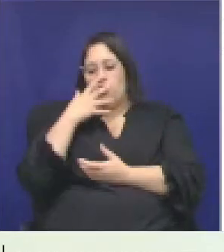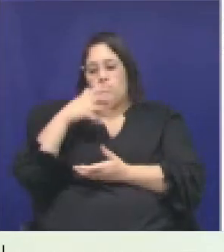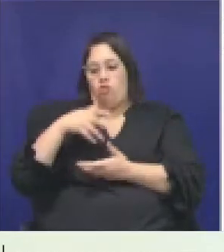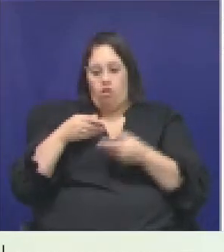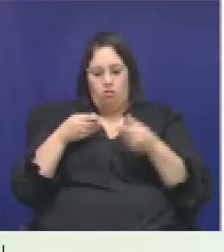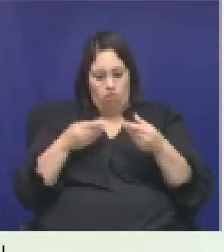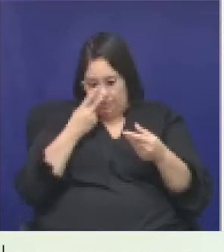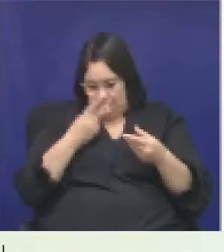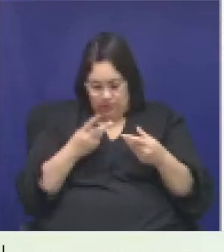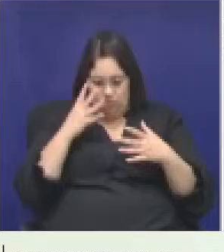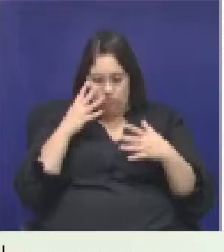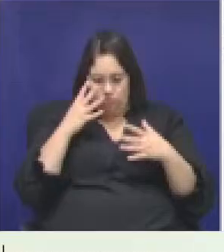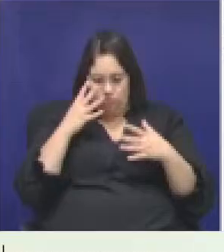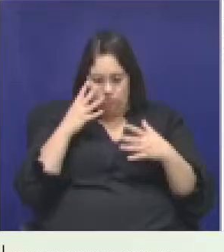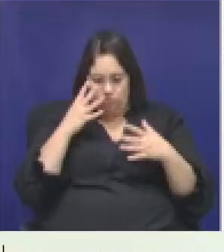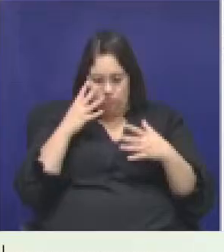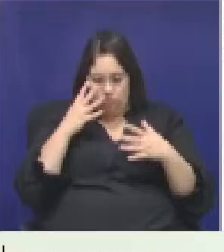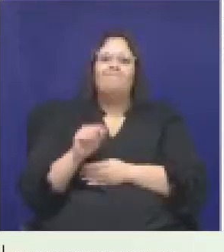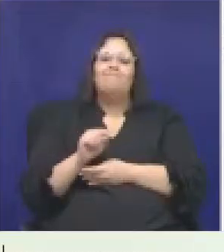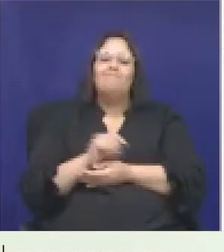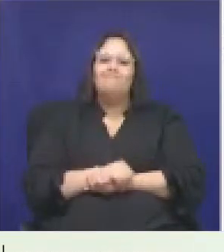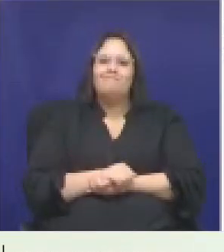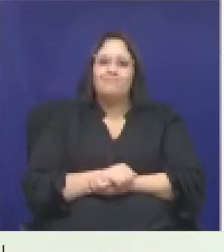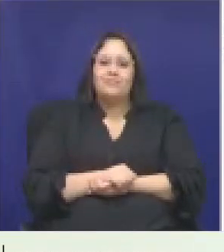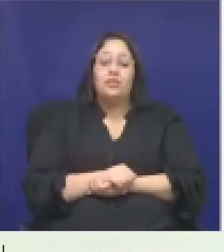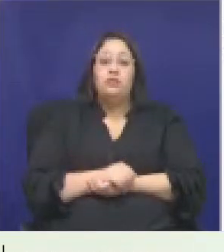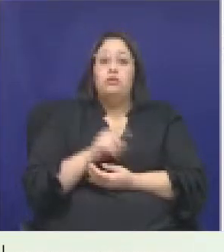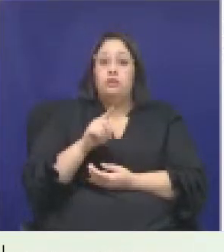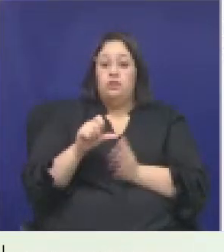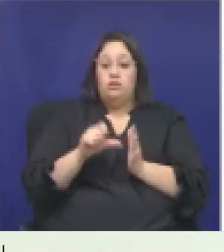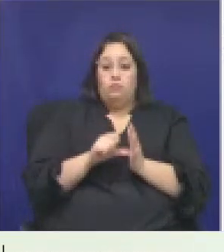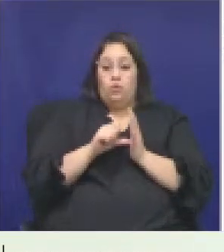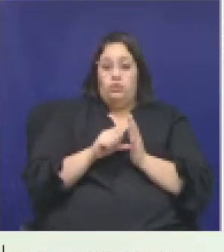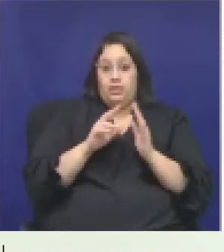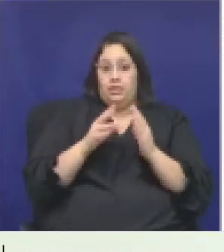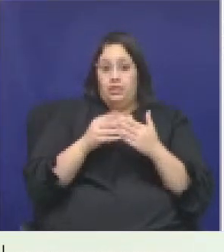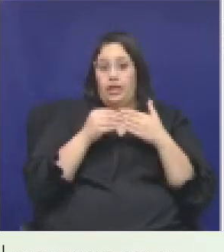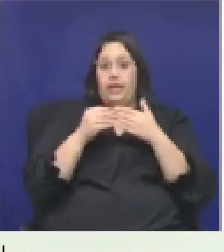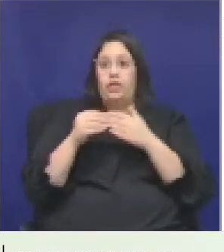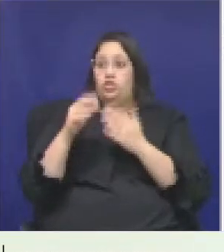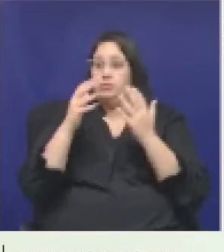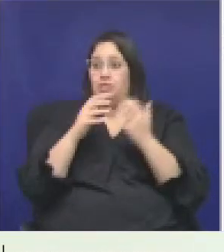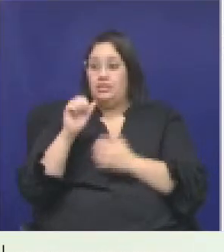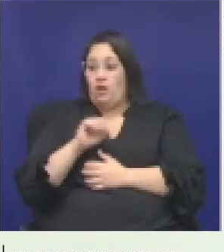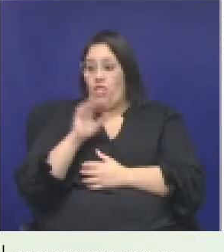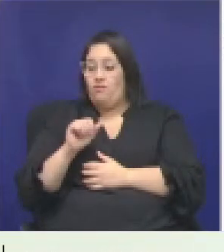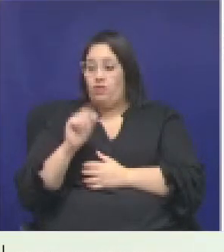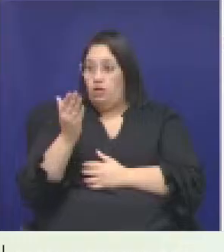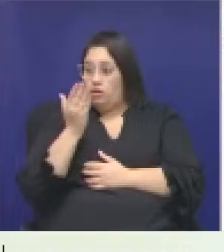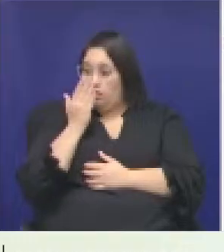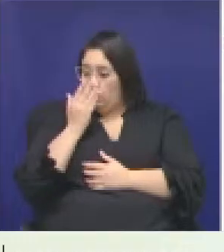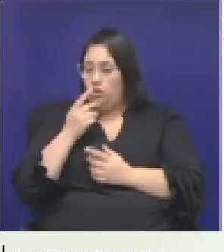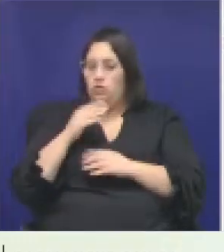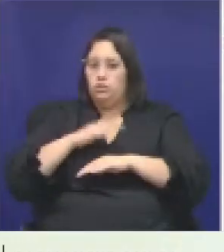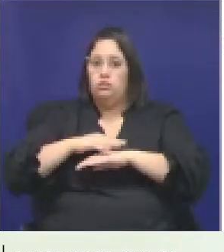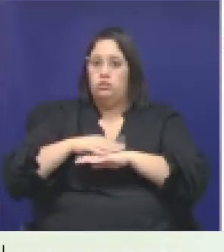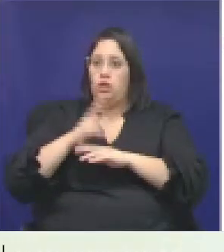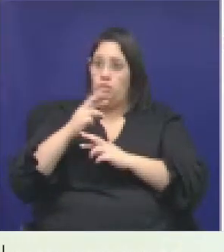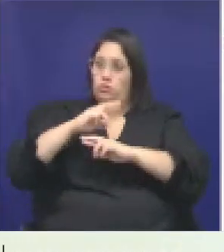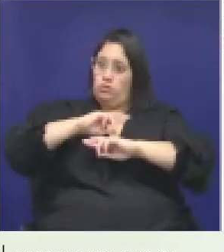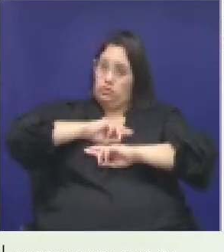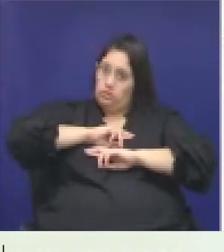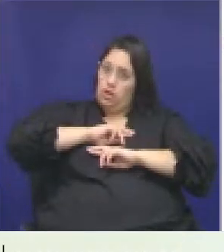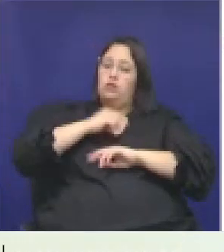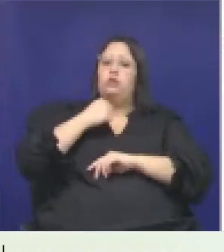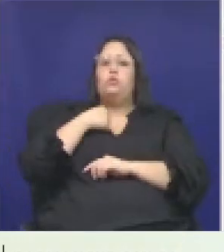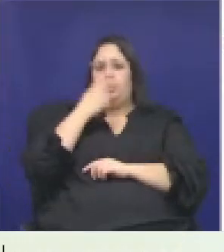wrong. It is going to be crucial that as the leadership of Stats SA is heading towards retirement age, that we be intentional